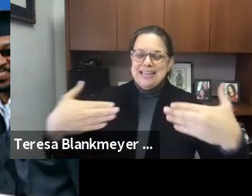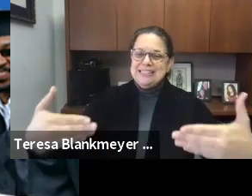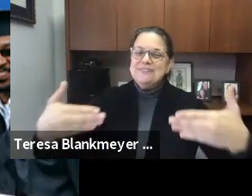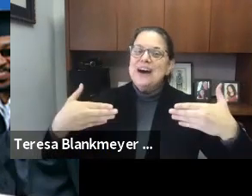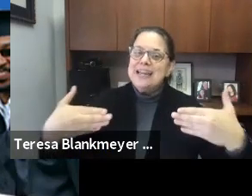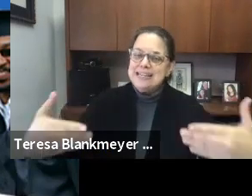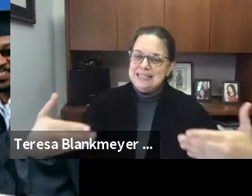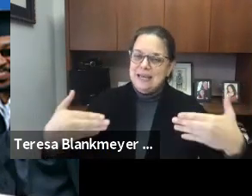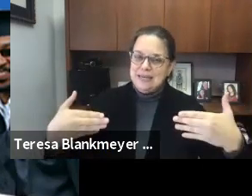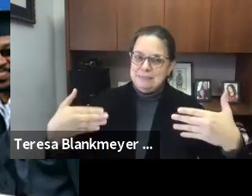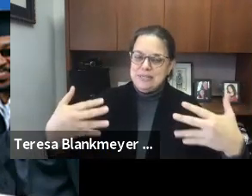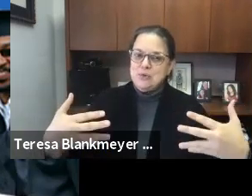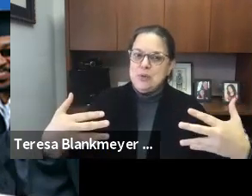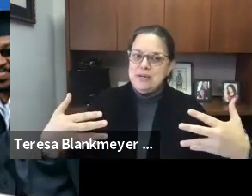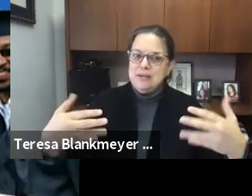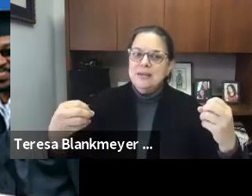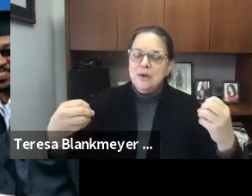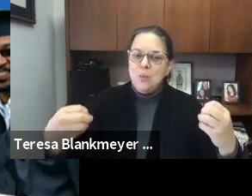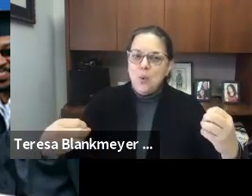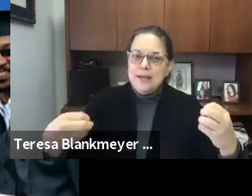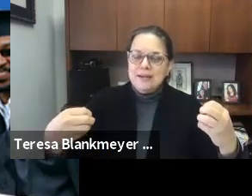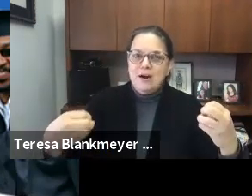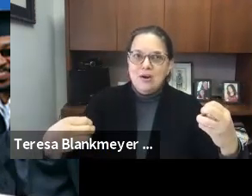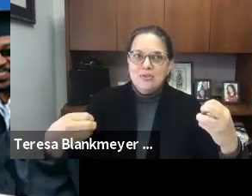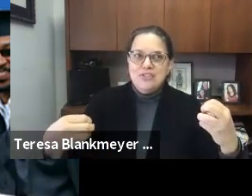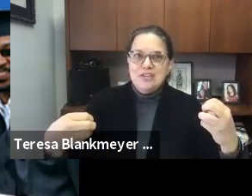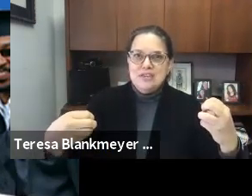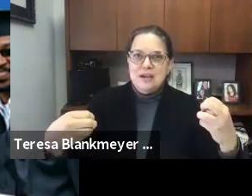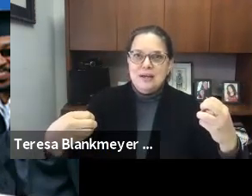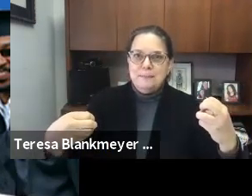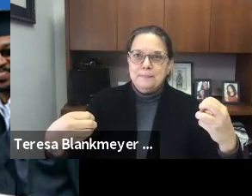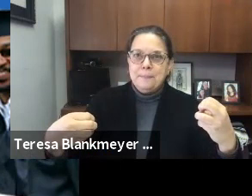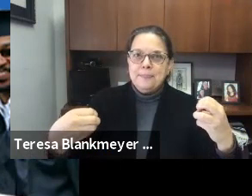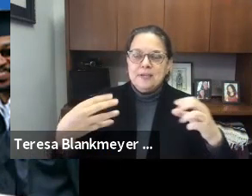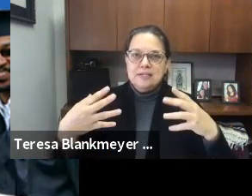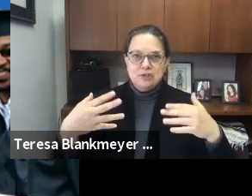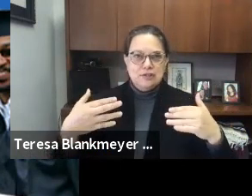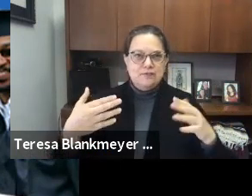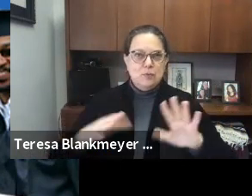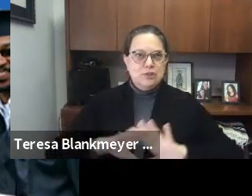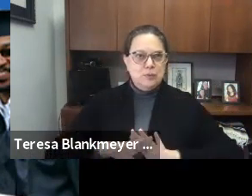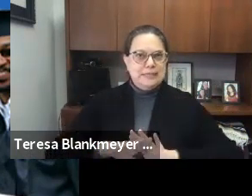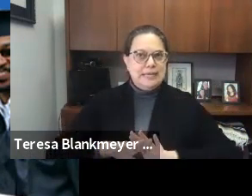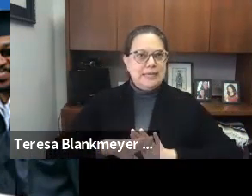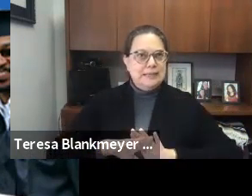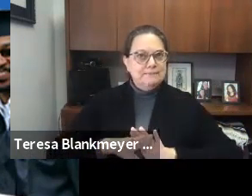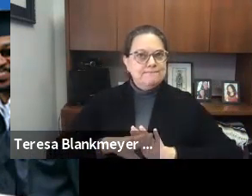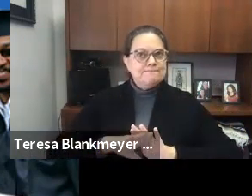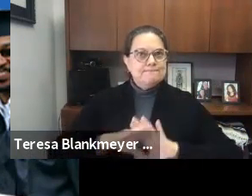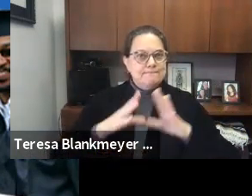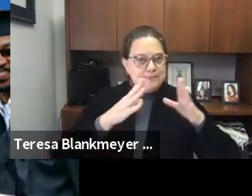was a dividing line between what are the conditions for which we